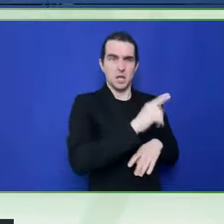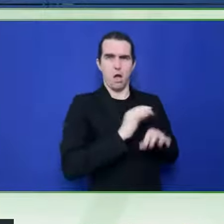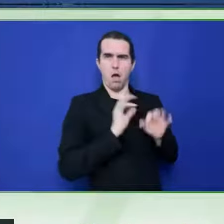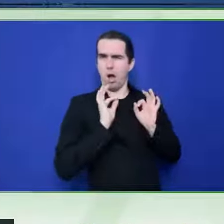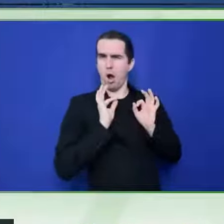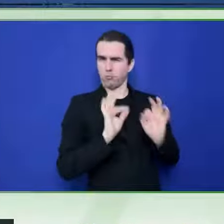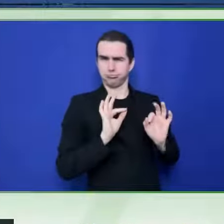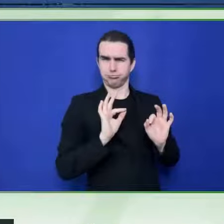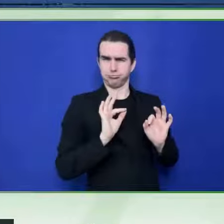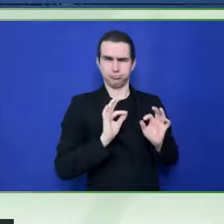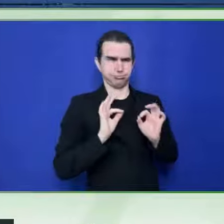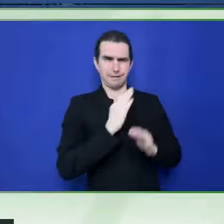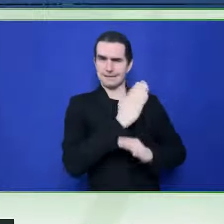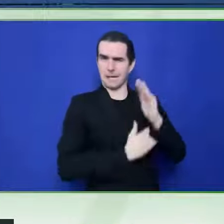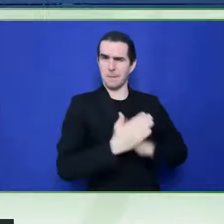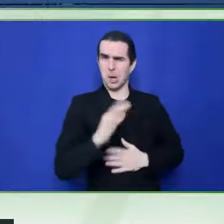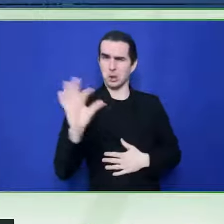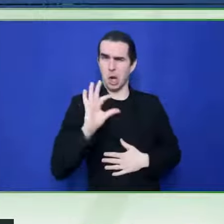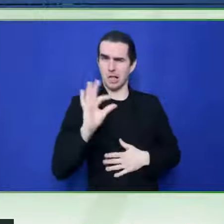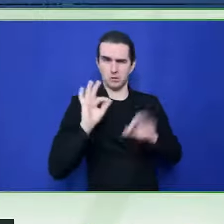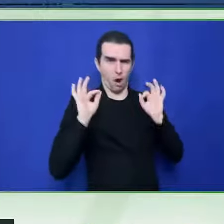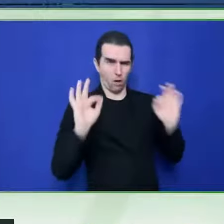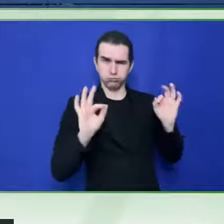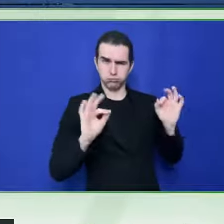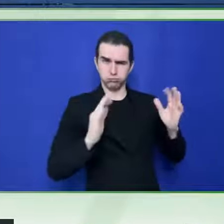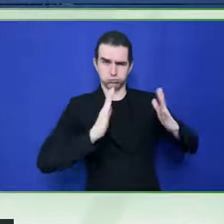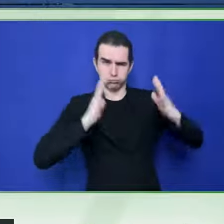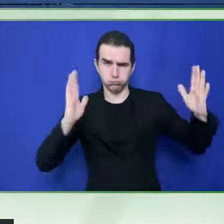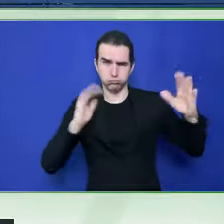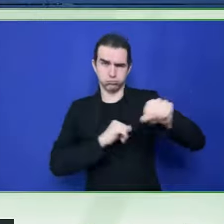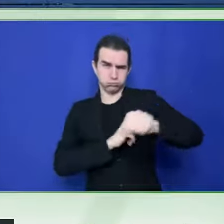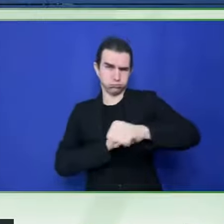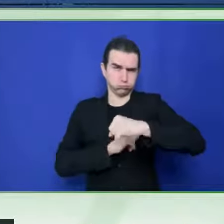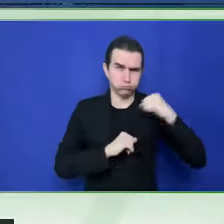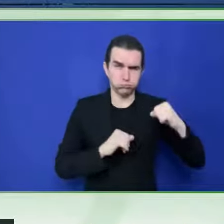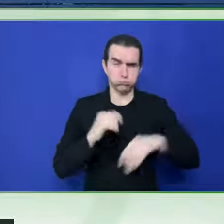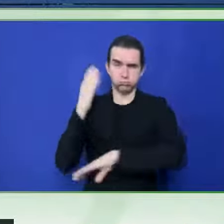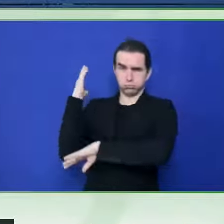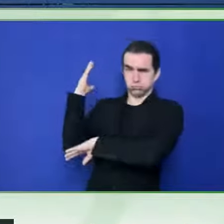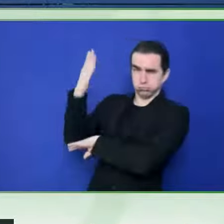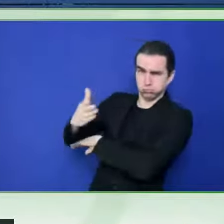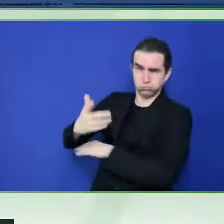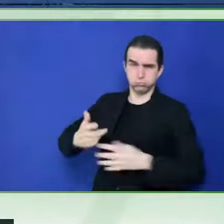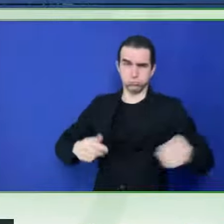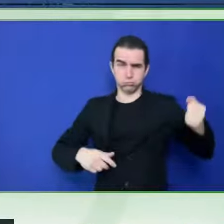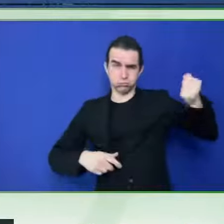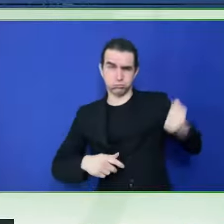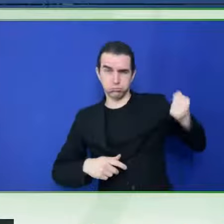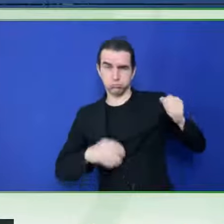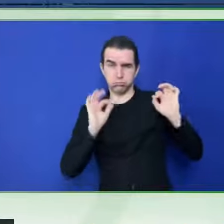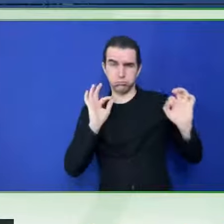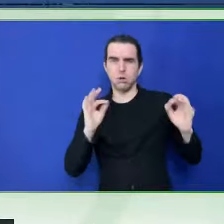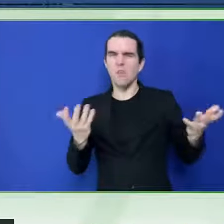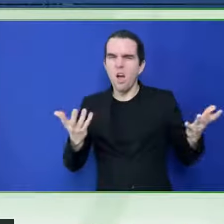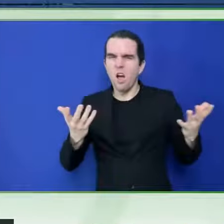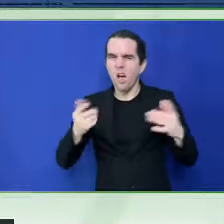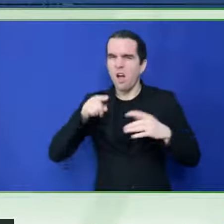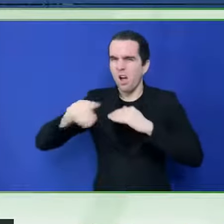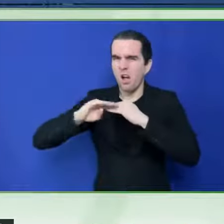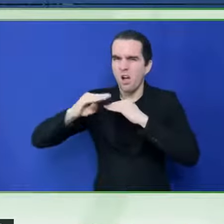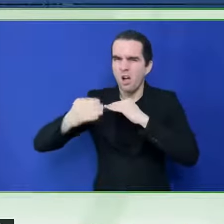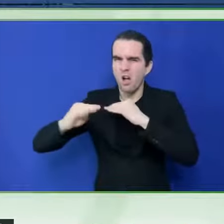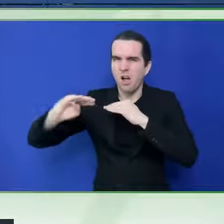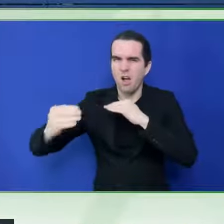white. And in the middle is what I would call an evil ramp. I defy any Paralympian to get up that